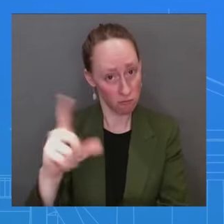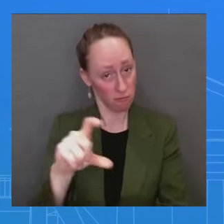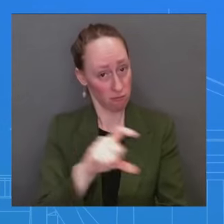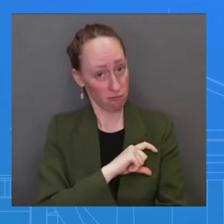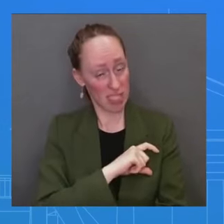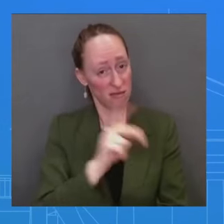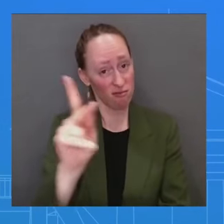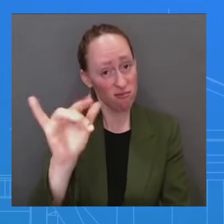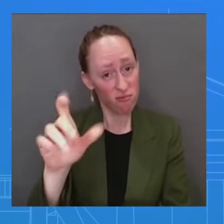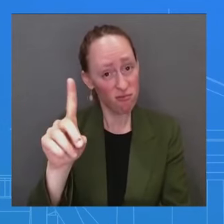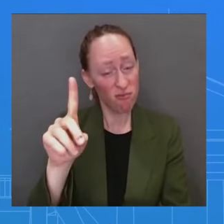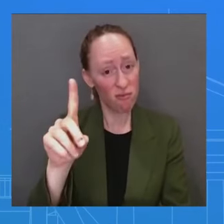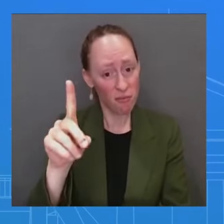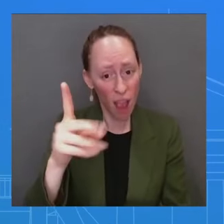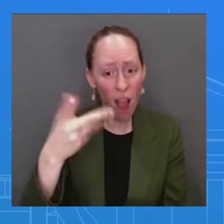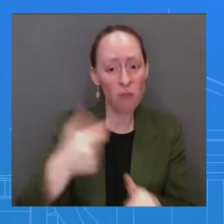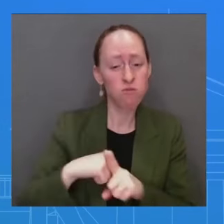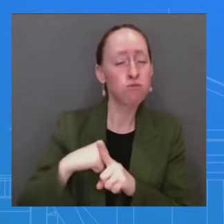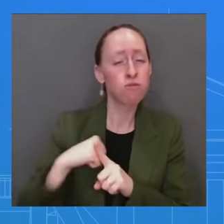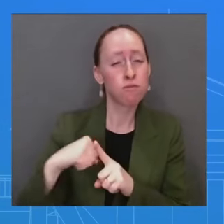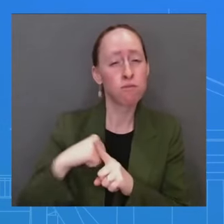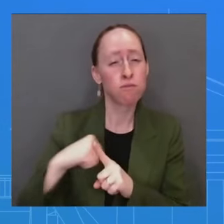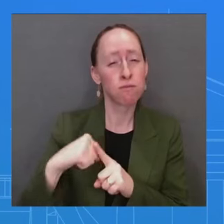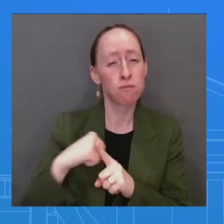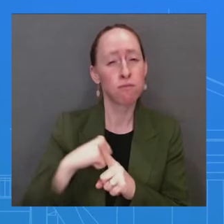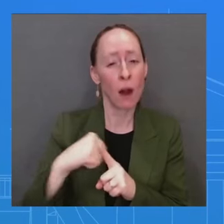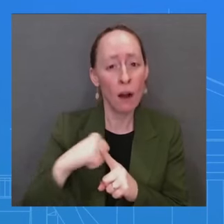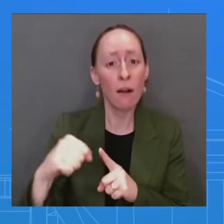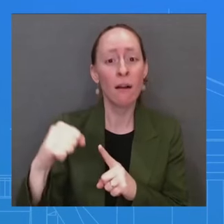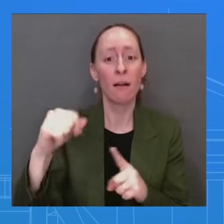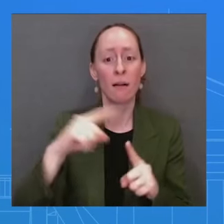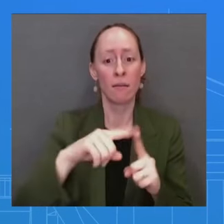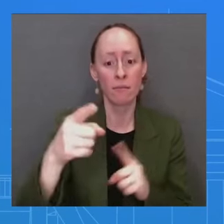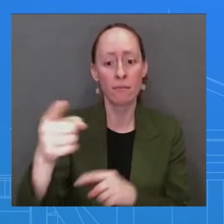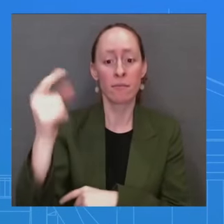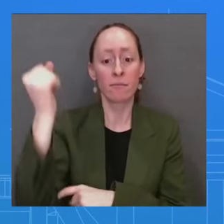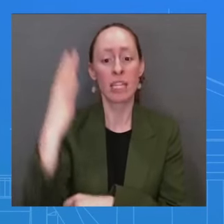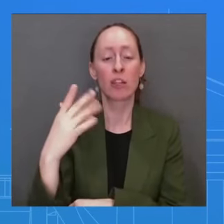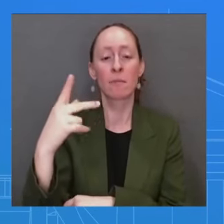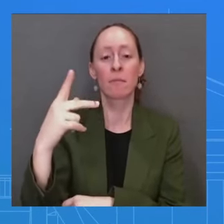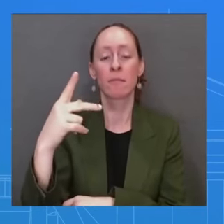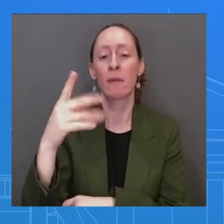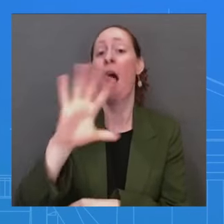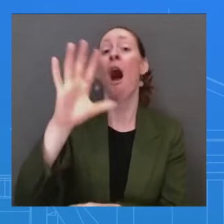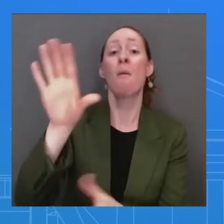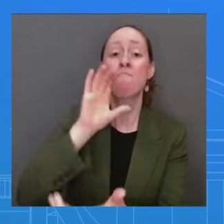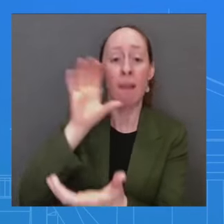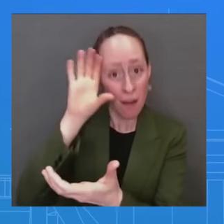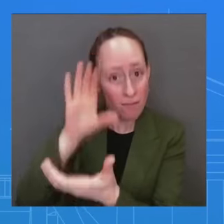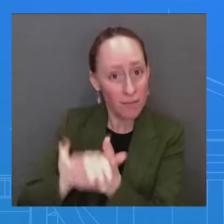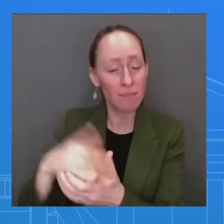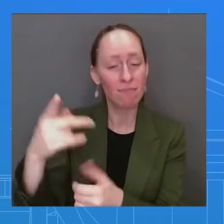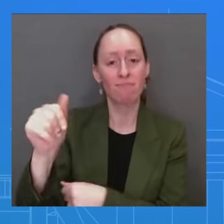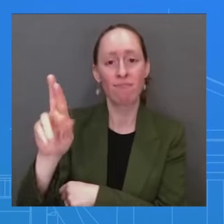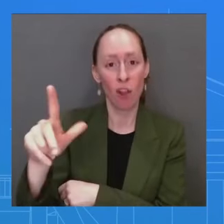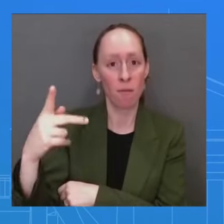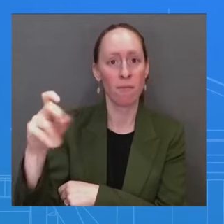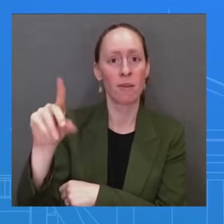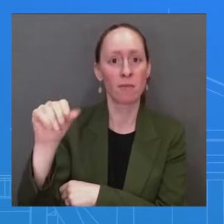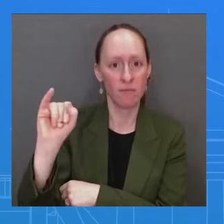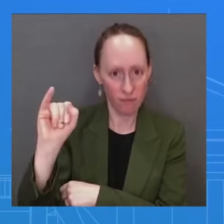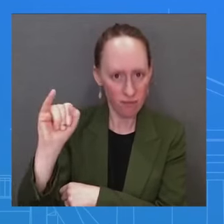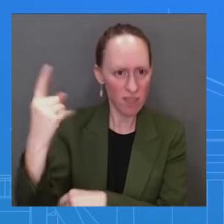assaults like the attack on Paul Pelosi is horrific. It's horrifying. And if you are a leader in this country, you need to put this country first. You need to